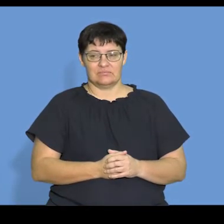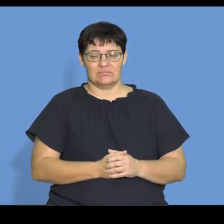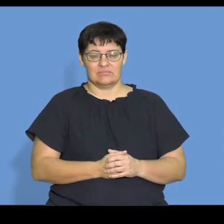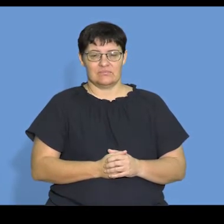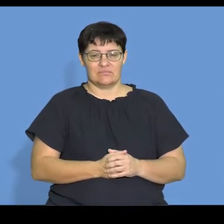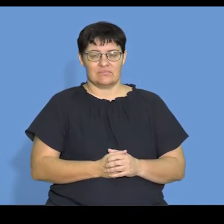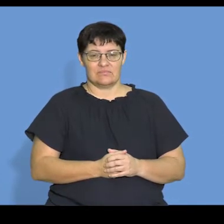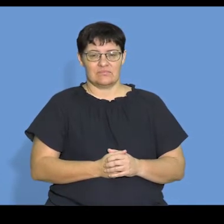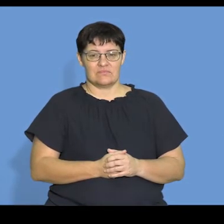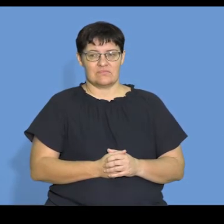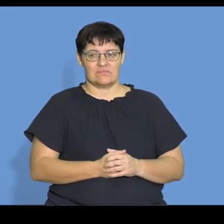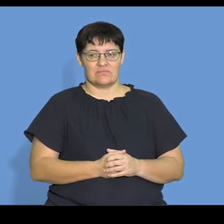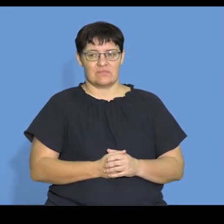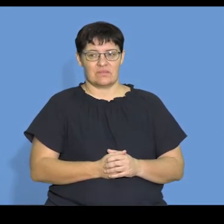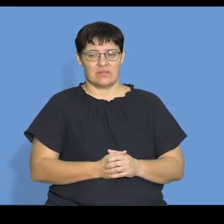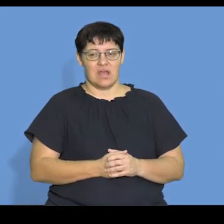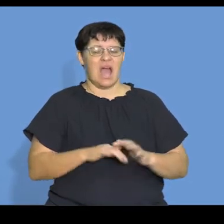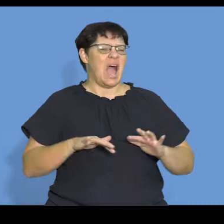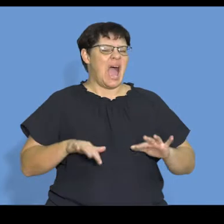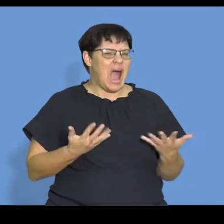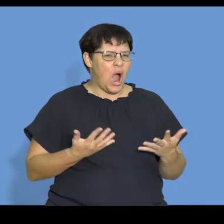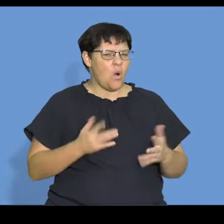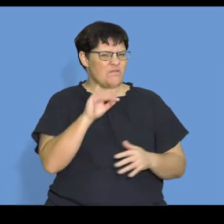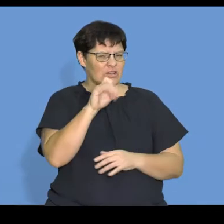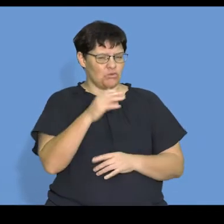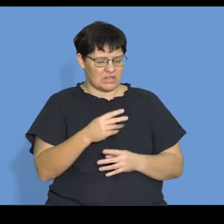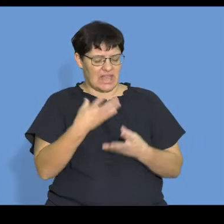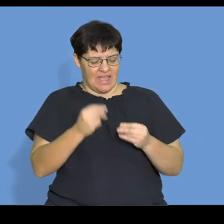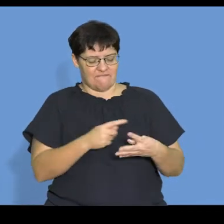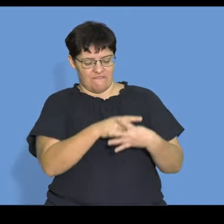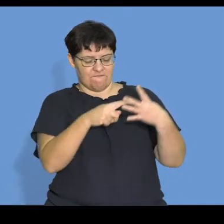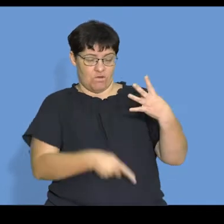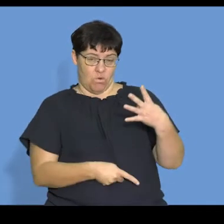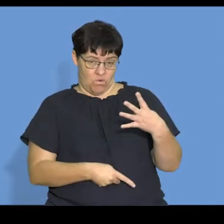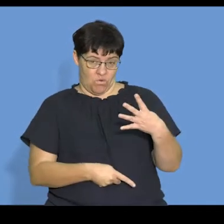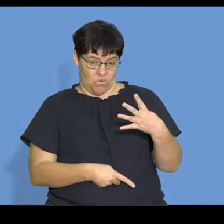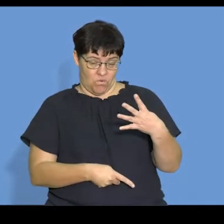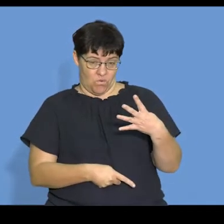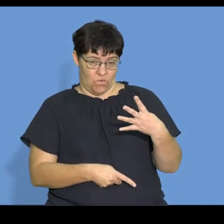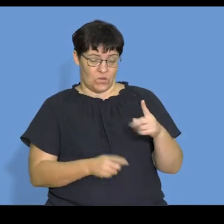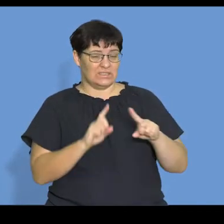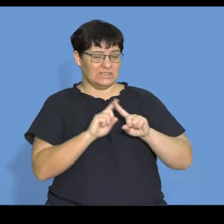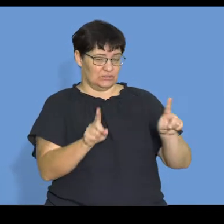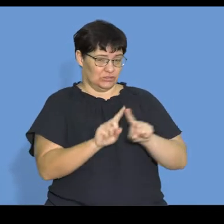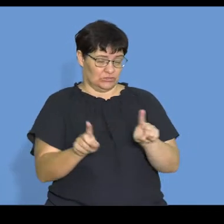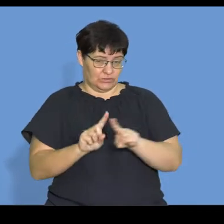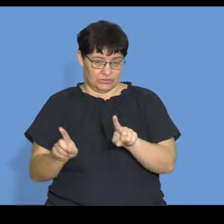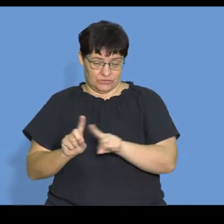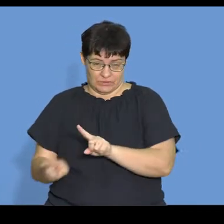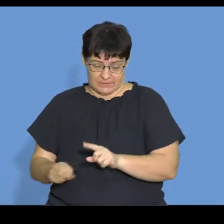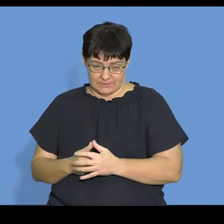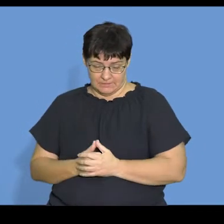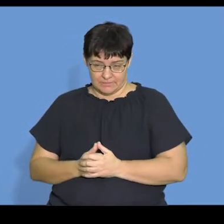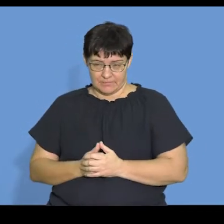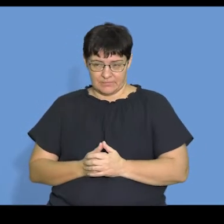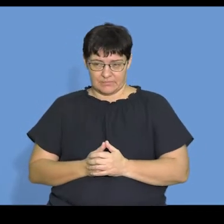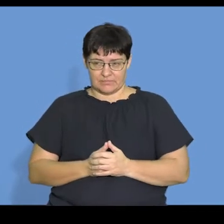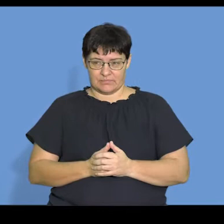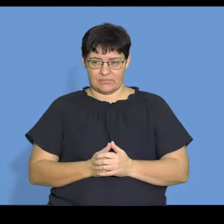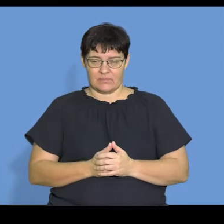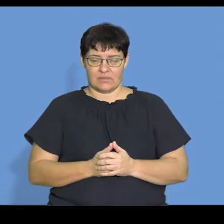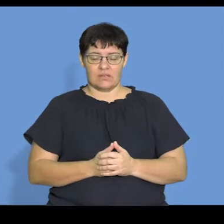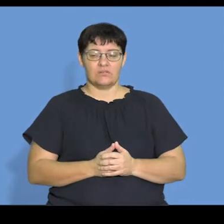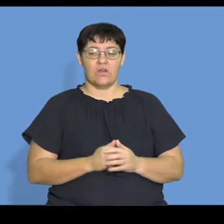Now, there are 4 ways to factorize, as as I showed you on the mind map.